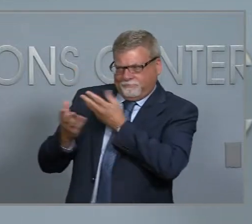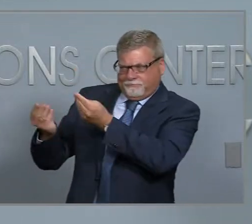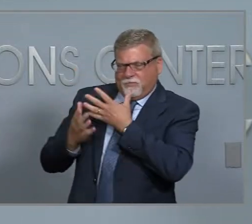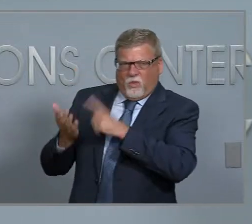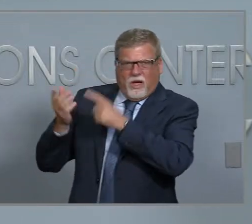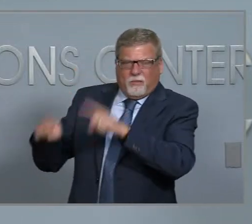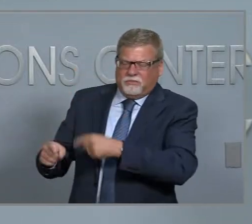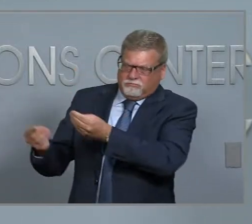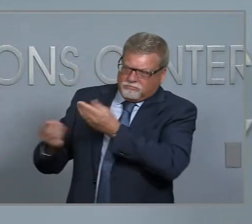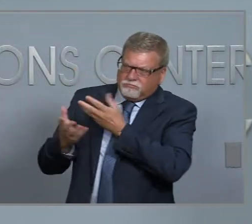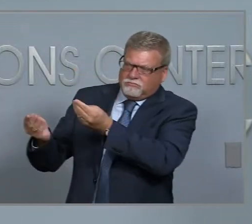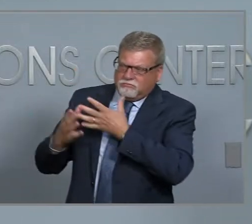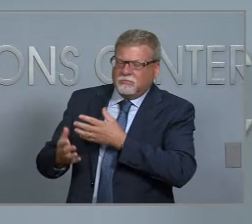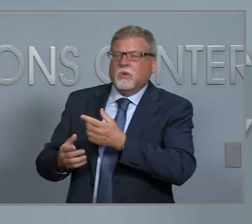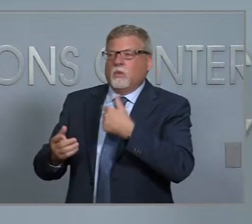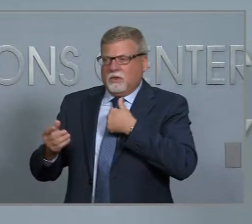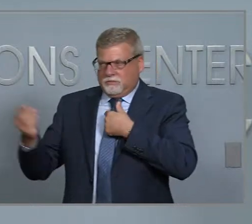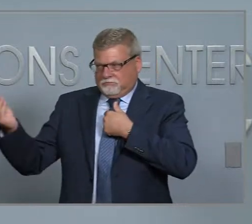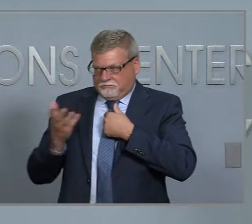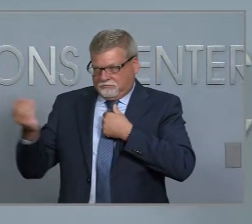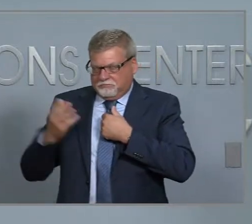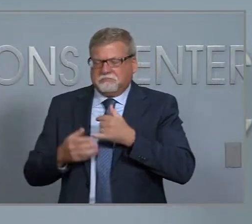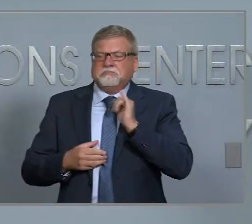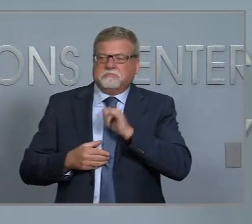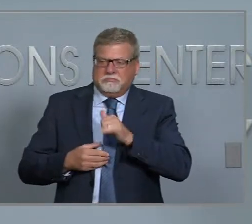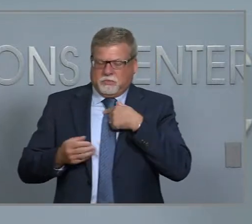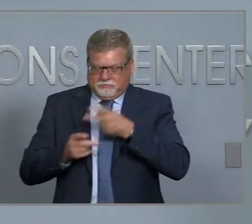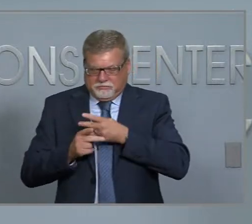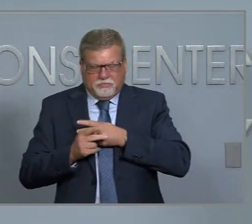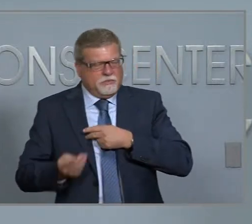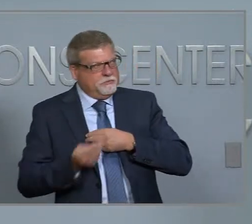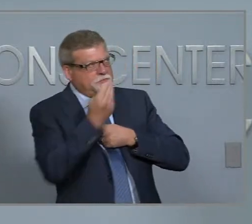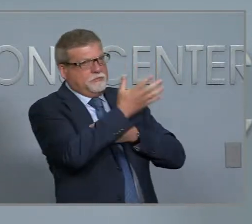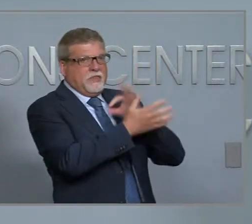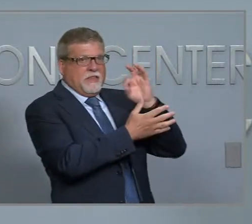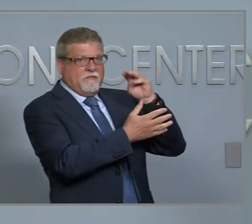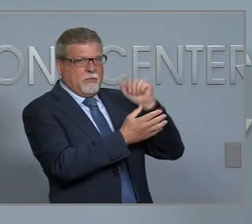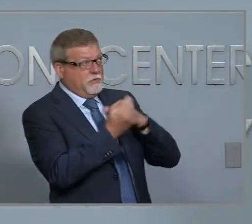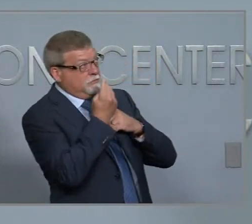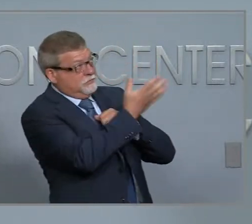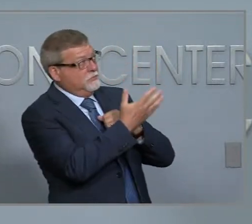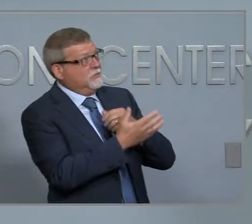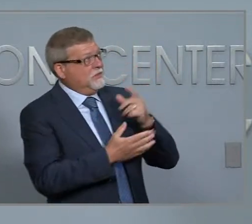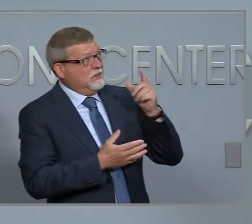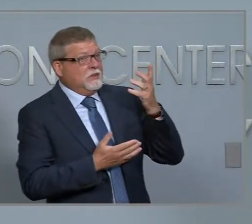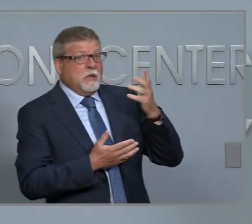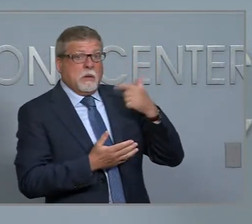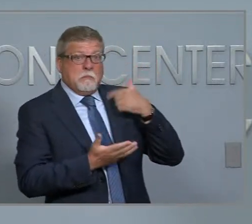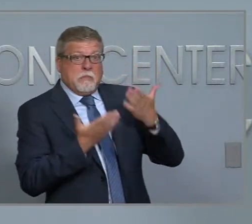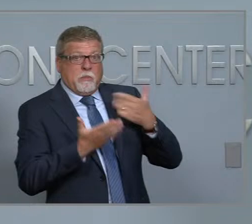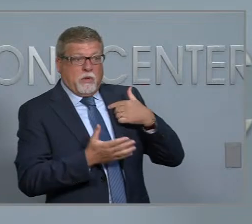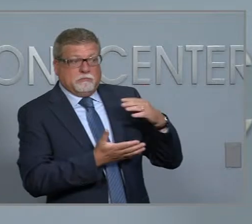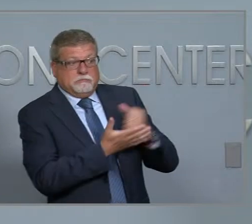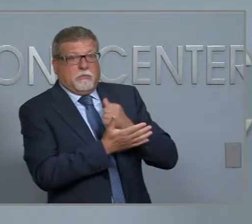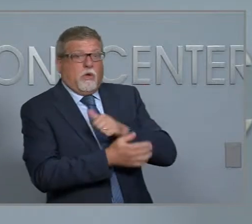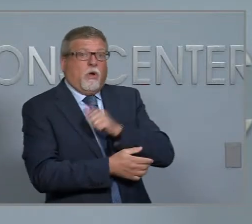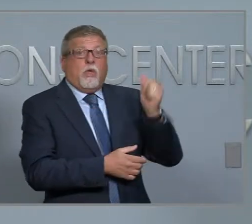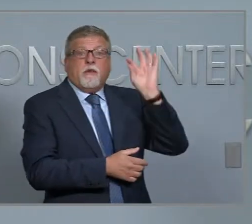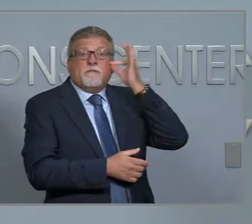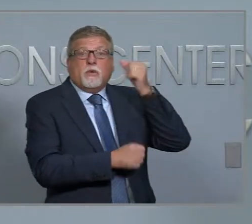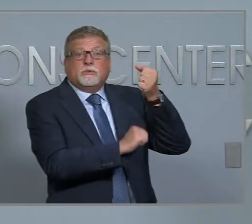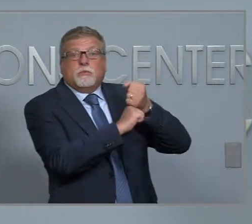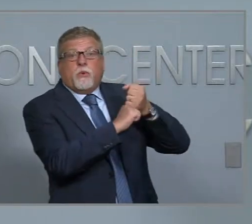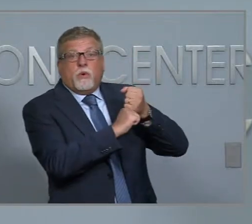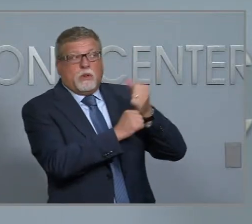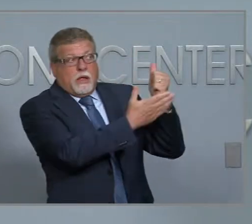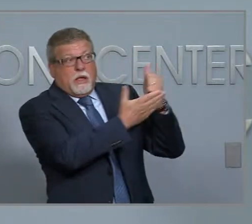with our partners at FEMA, are what determines what additional federal programs, either from FEMA or other federal agencies, could get turned